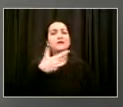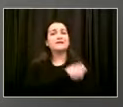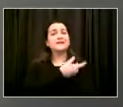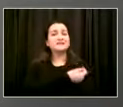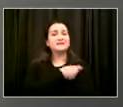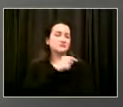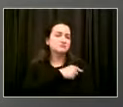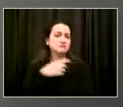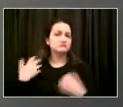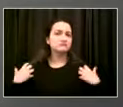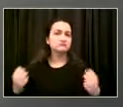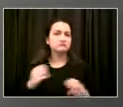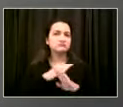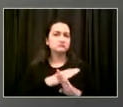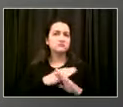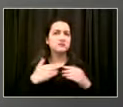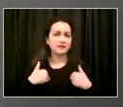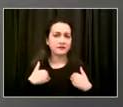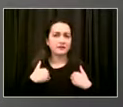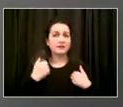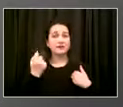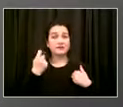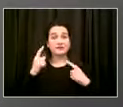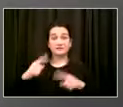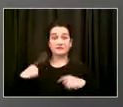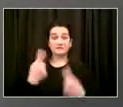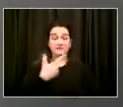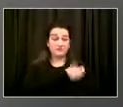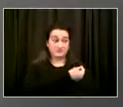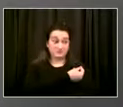prevent people from having very serious